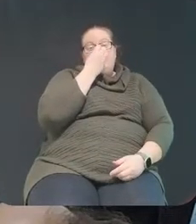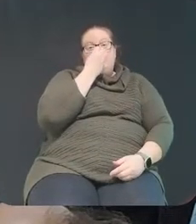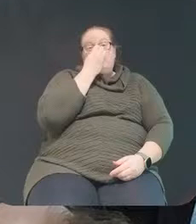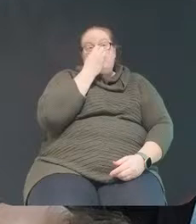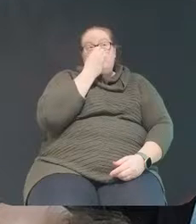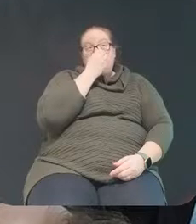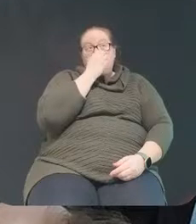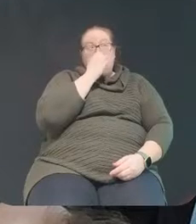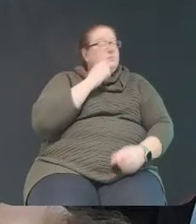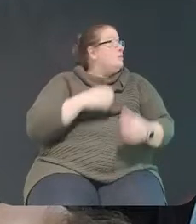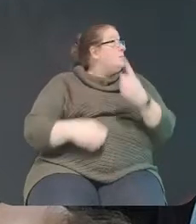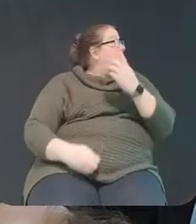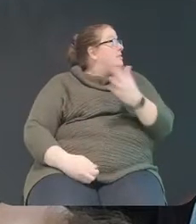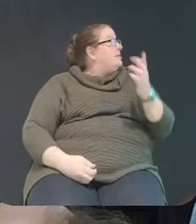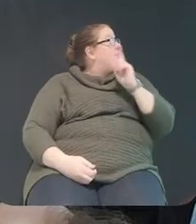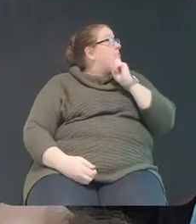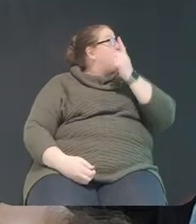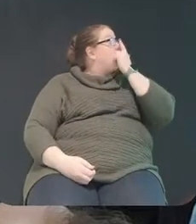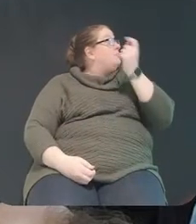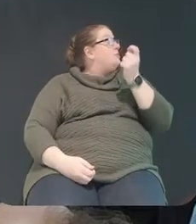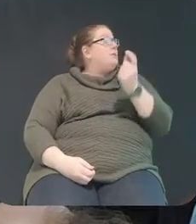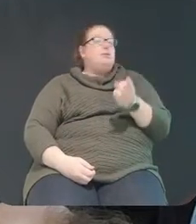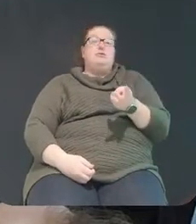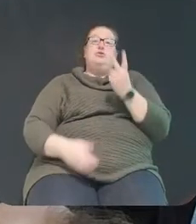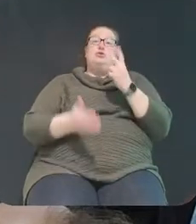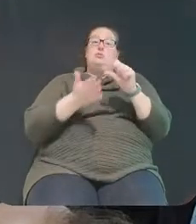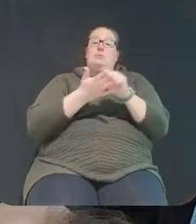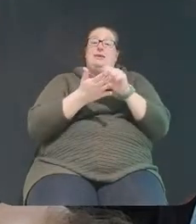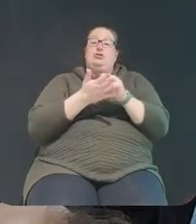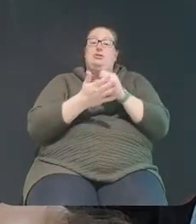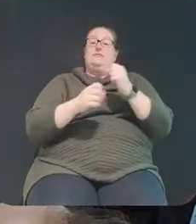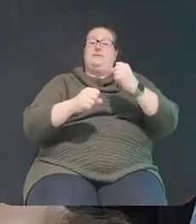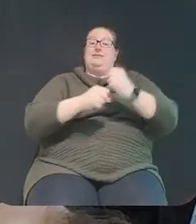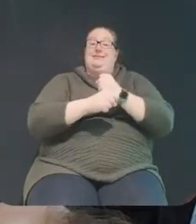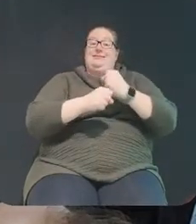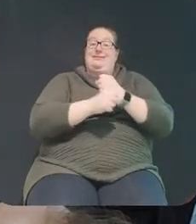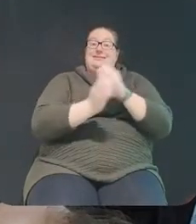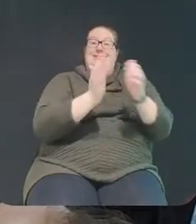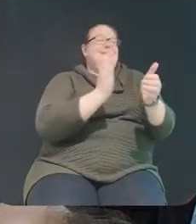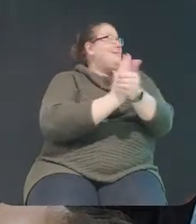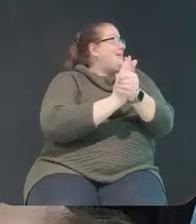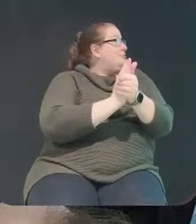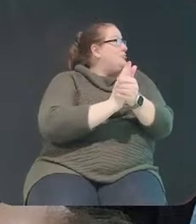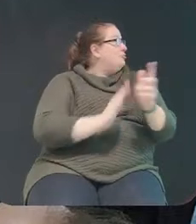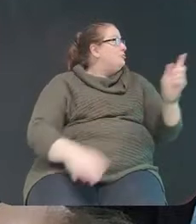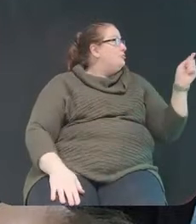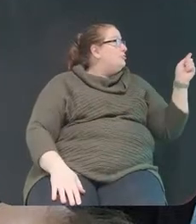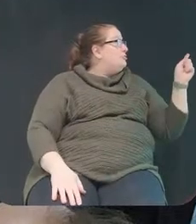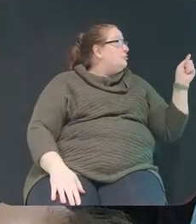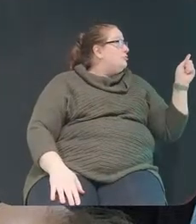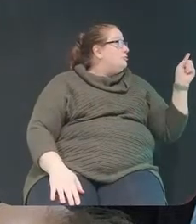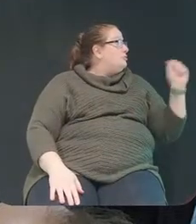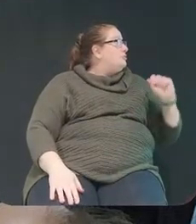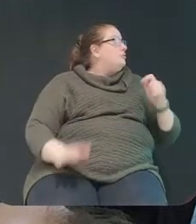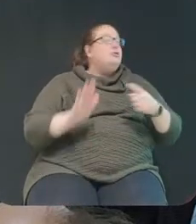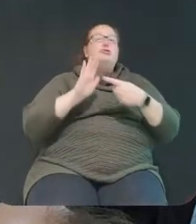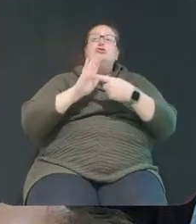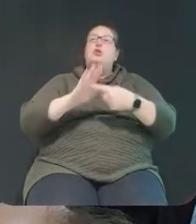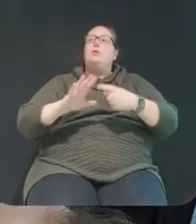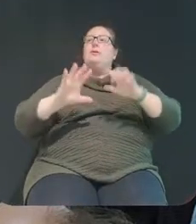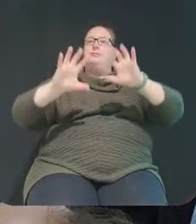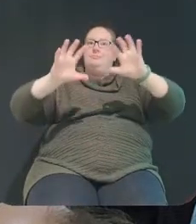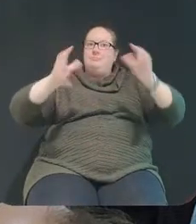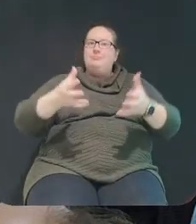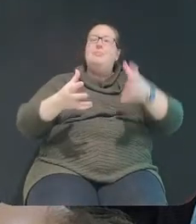proposed legislation are 2 pages of statistics attached to the bill, seen here, showing the demographics of